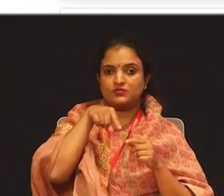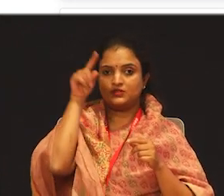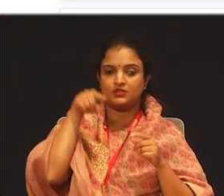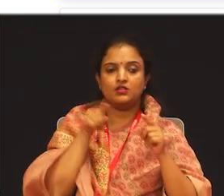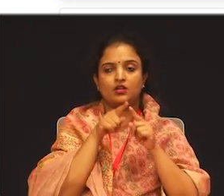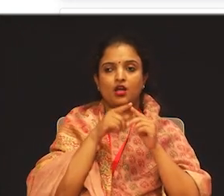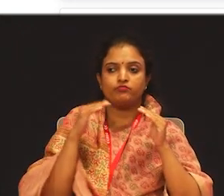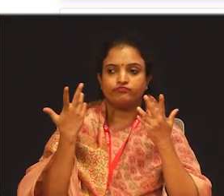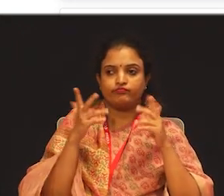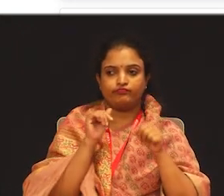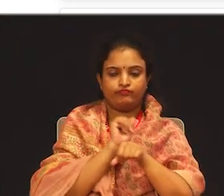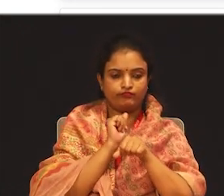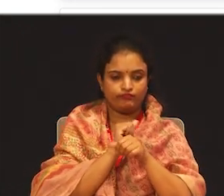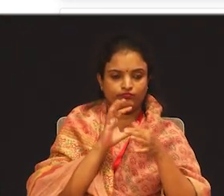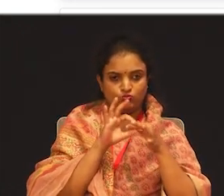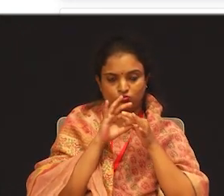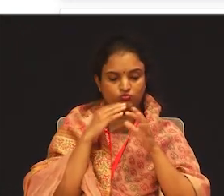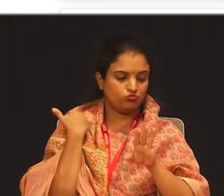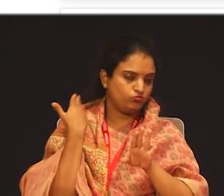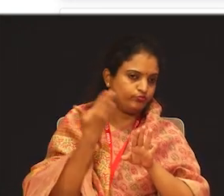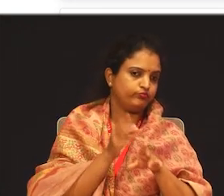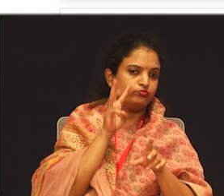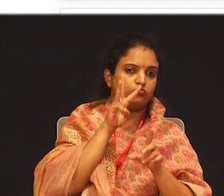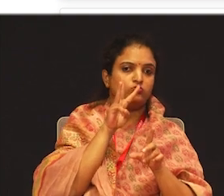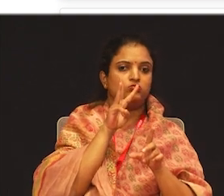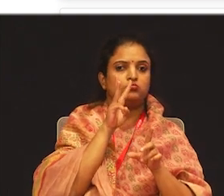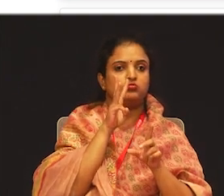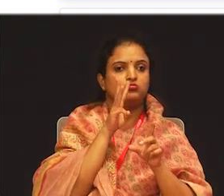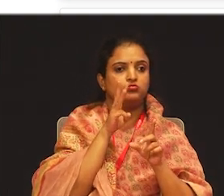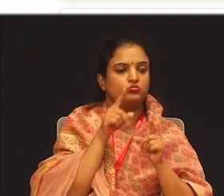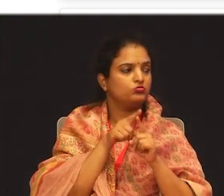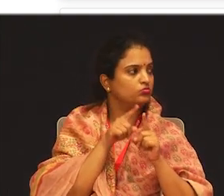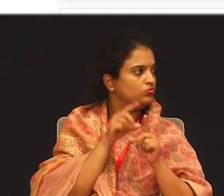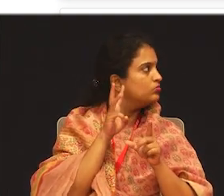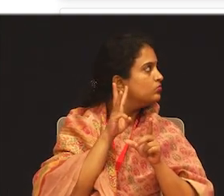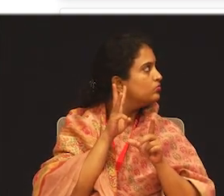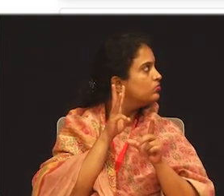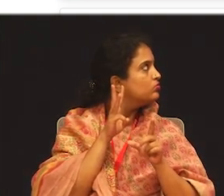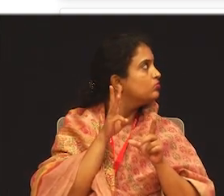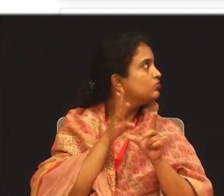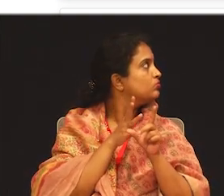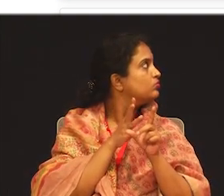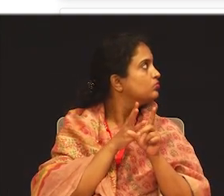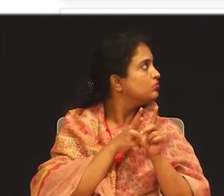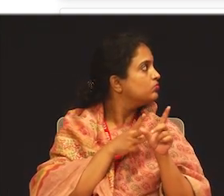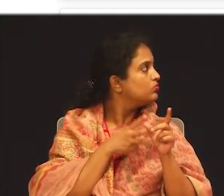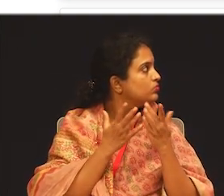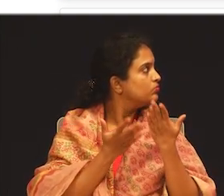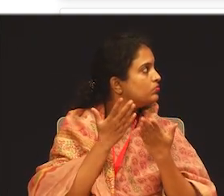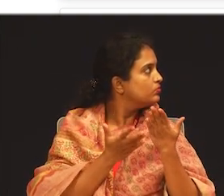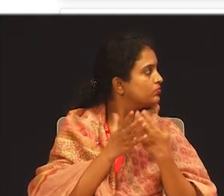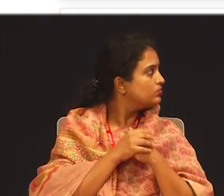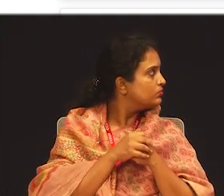It's of the last week, maybe I think Thursday or Friday last week.